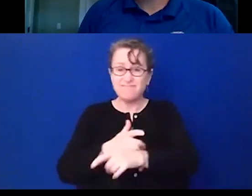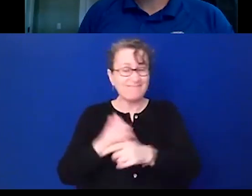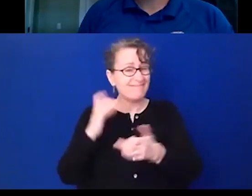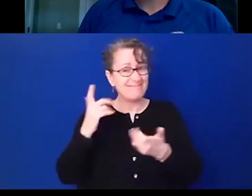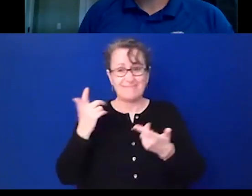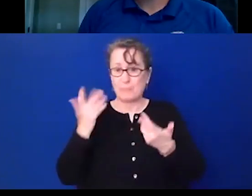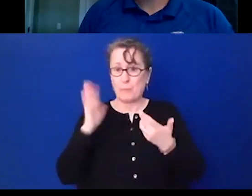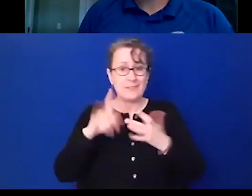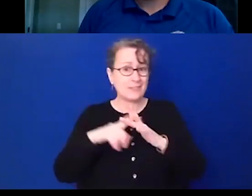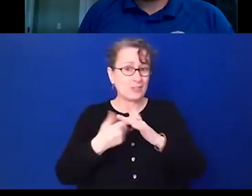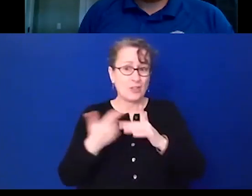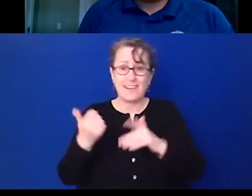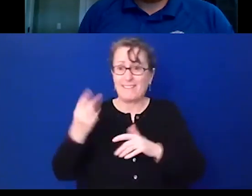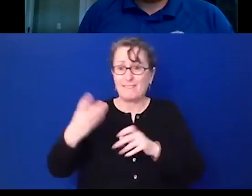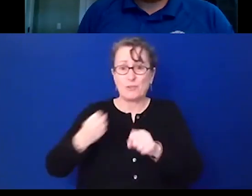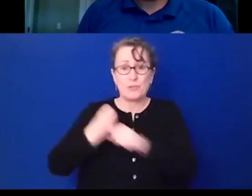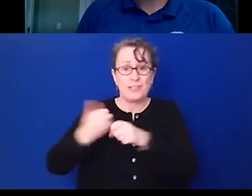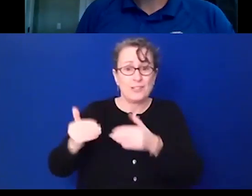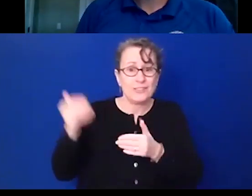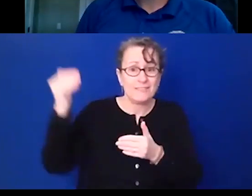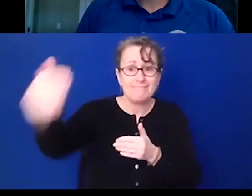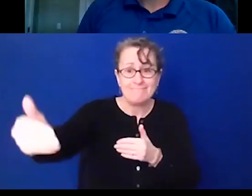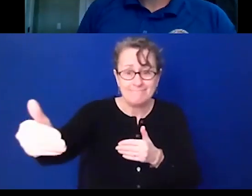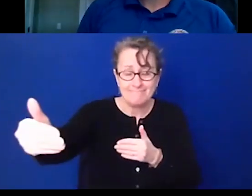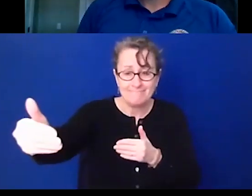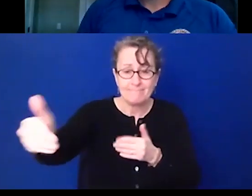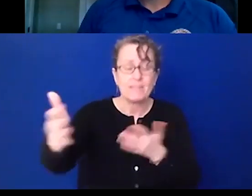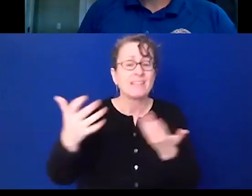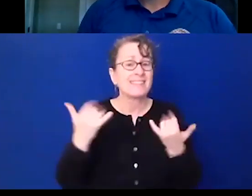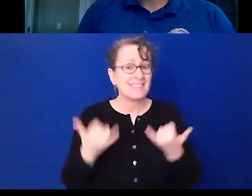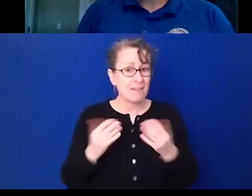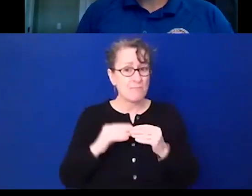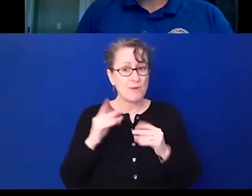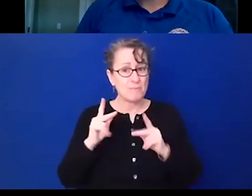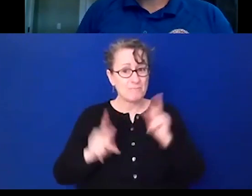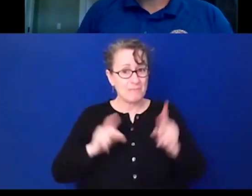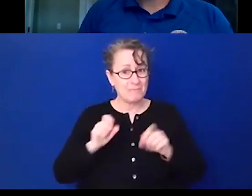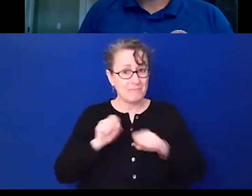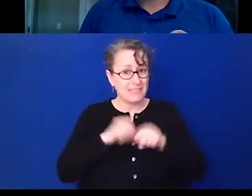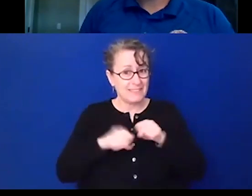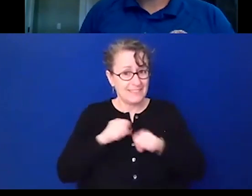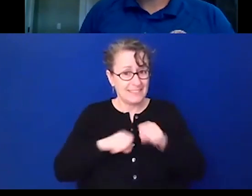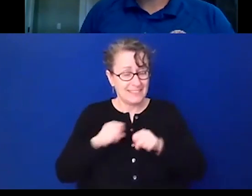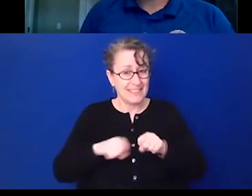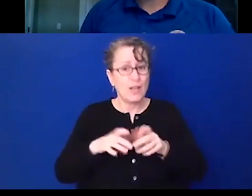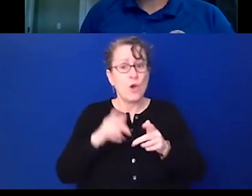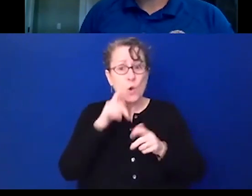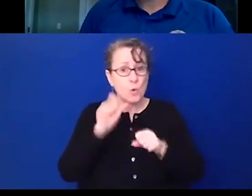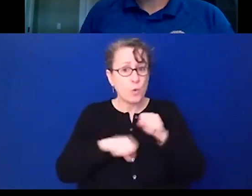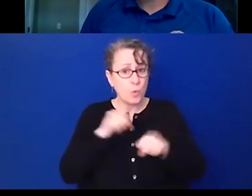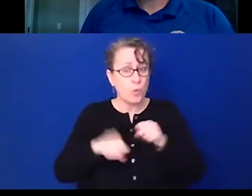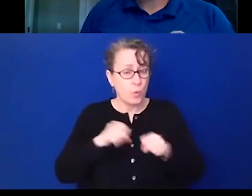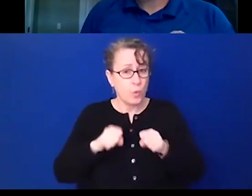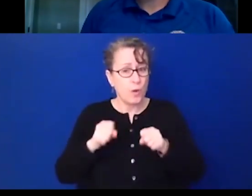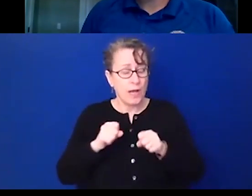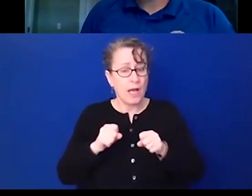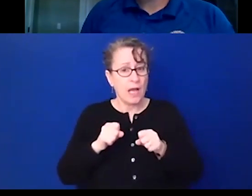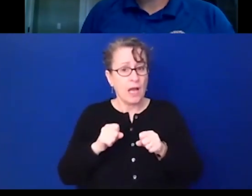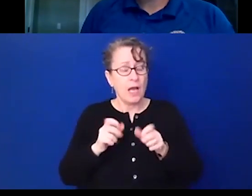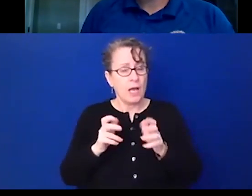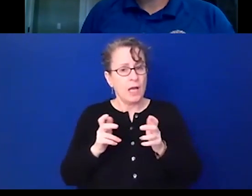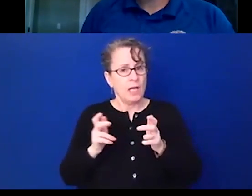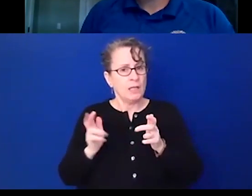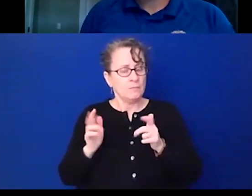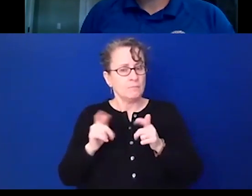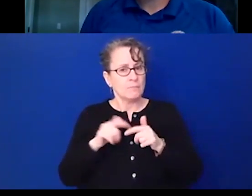bike and pedestrian use of Putney Road, again, we were approached by folks in the community. We then approached VTrans, and VTrans was very receptive to